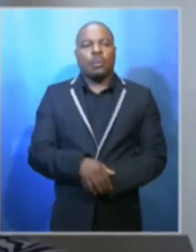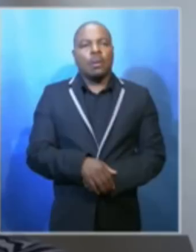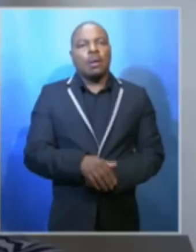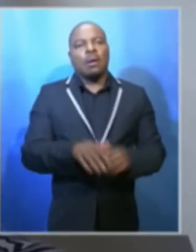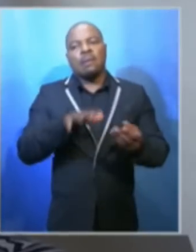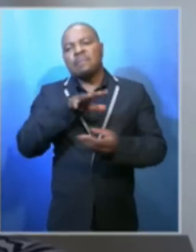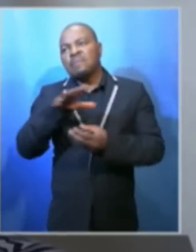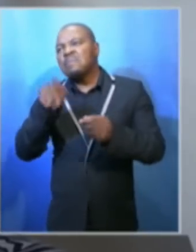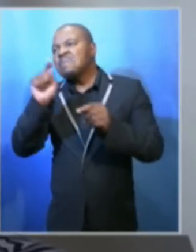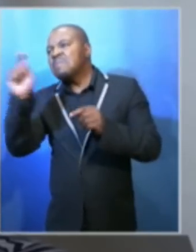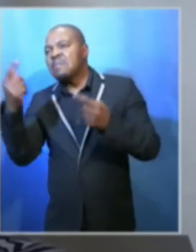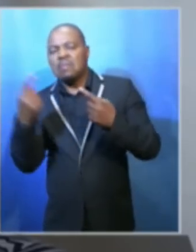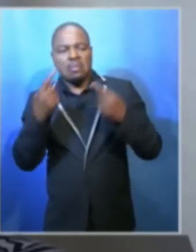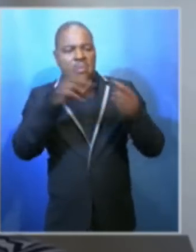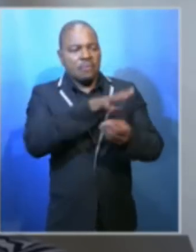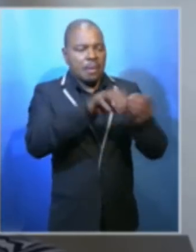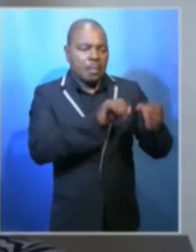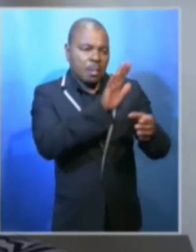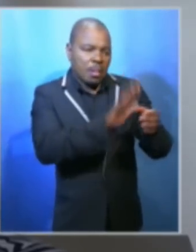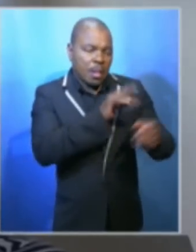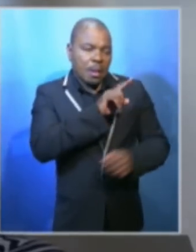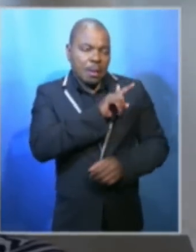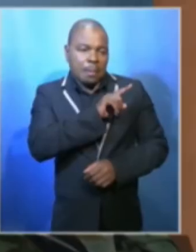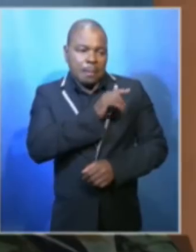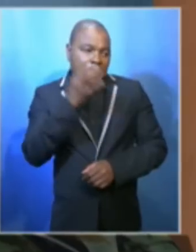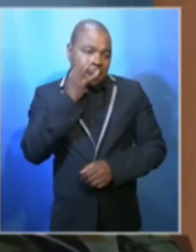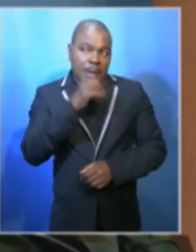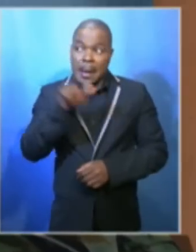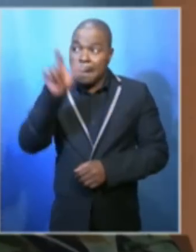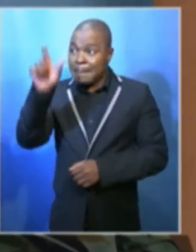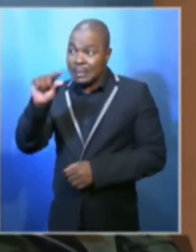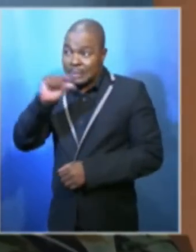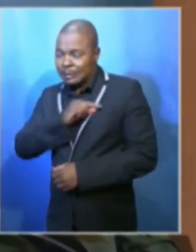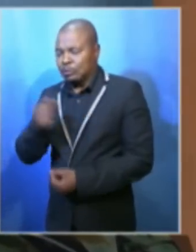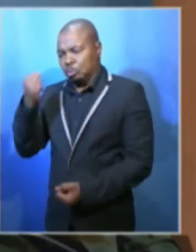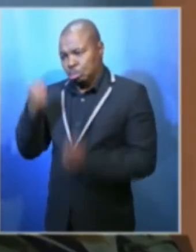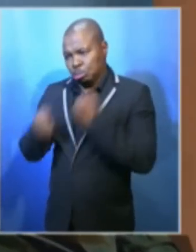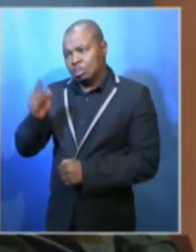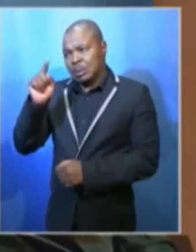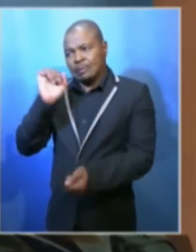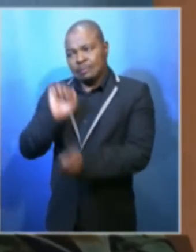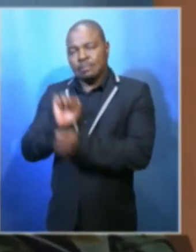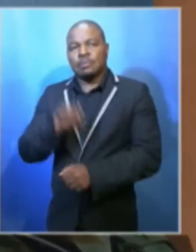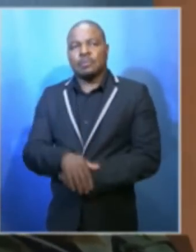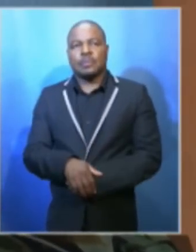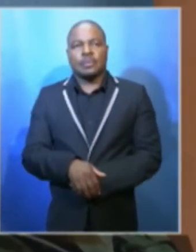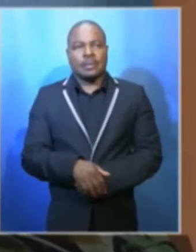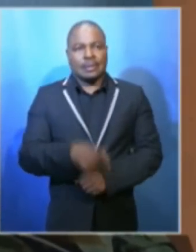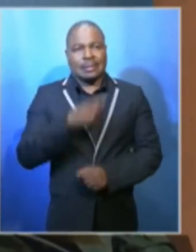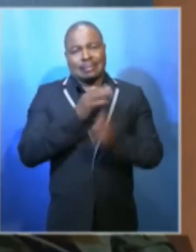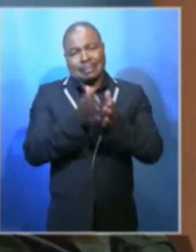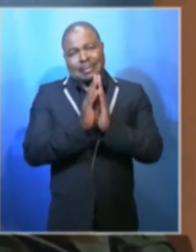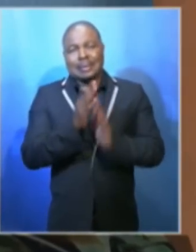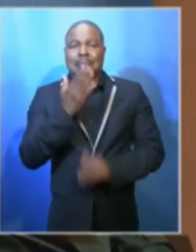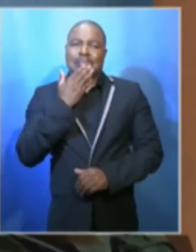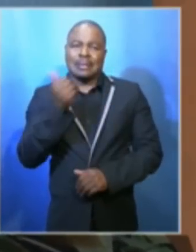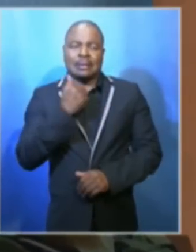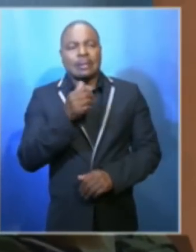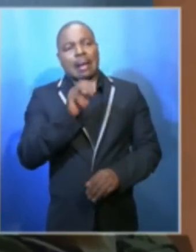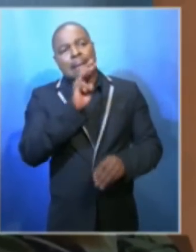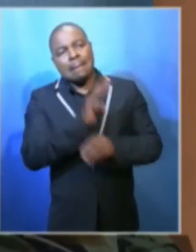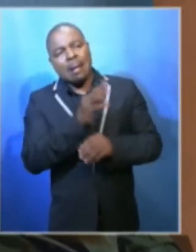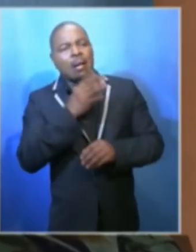re ba ba molato ba tshwanetse go sekisiwa. Nna ne ke tla leka gore batsadi ba rona a re se ka ra tlogelang batsadi ba dule ba le bangwe